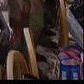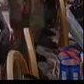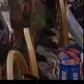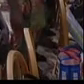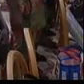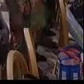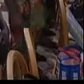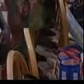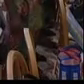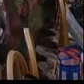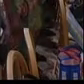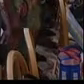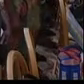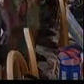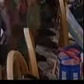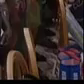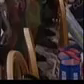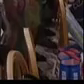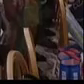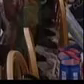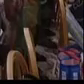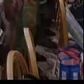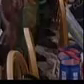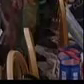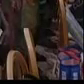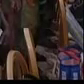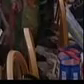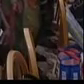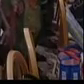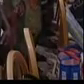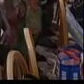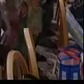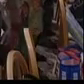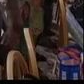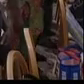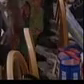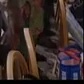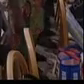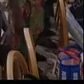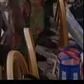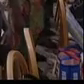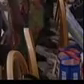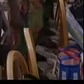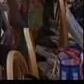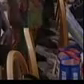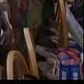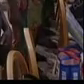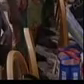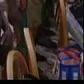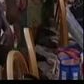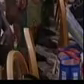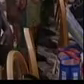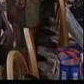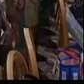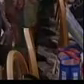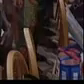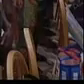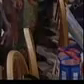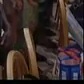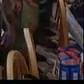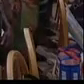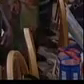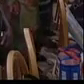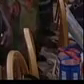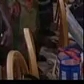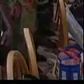And the priests, the children of Habiah, the children of Koz, the children of Barzillai, which took one of the